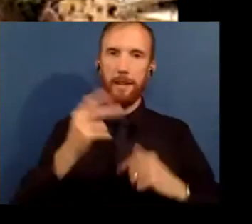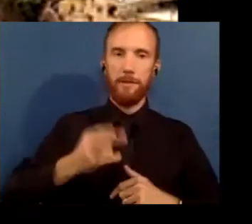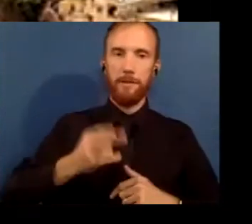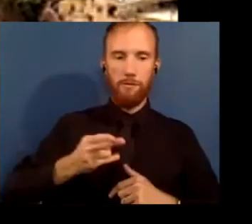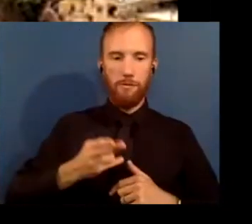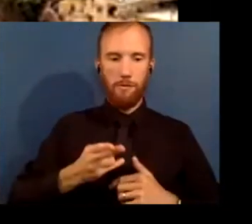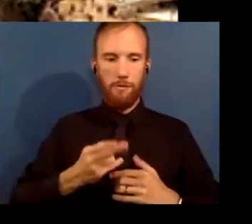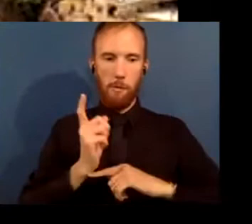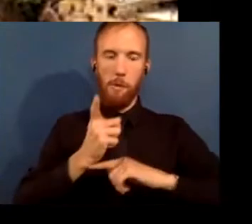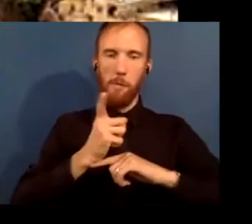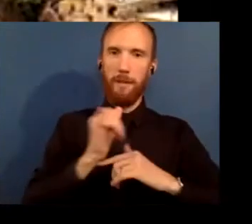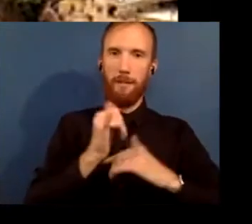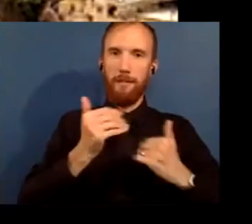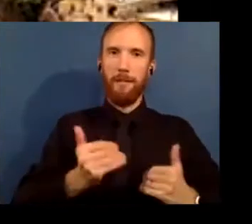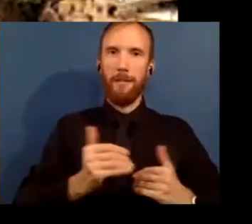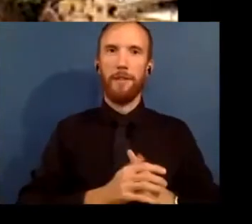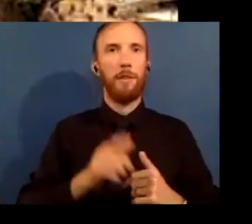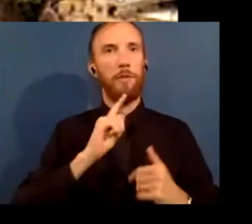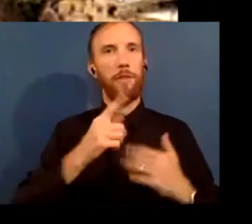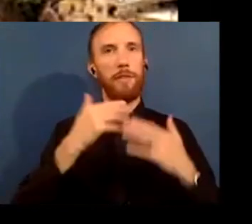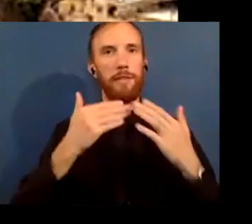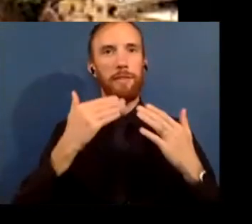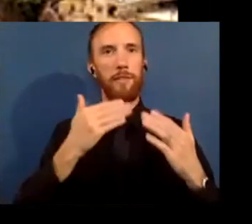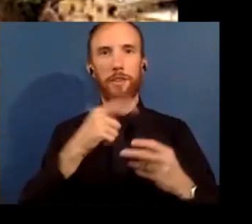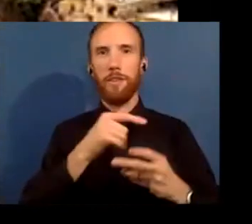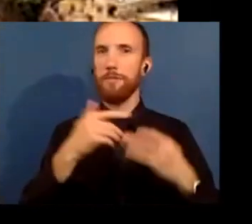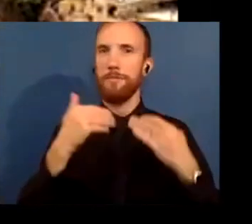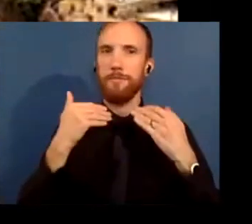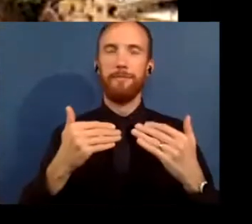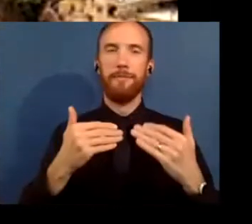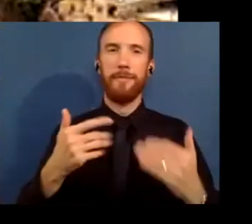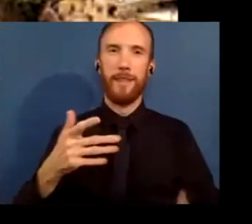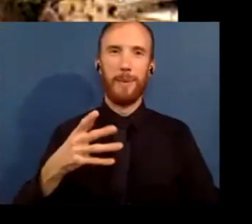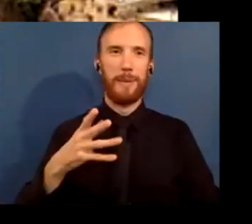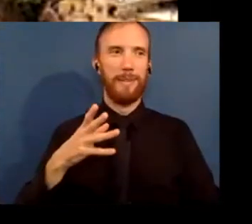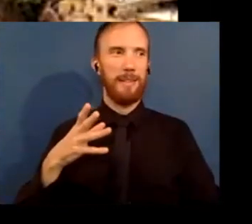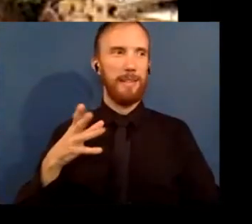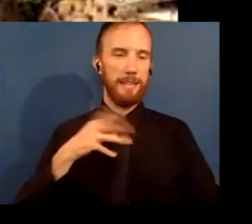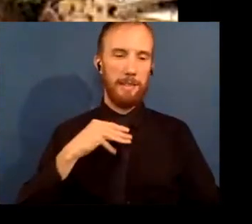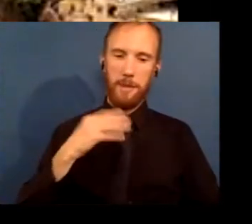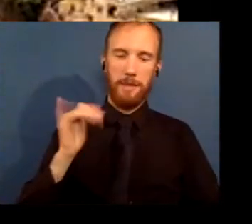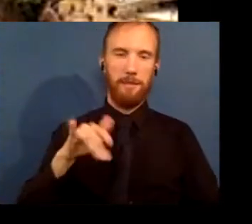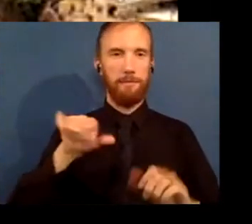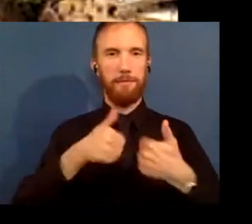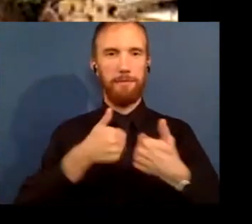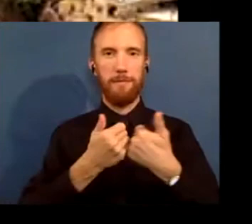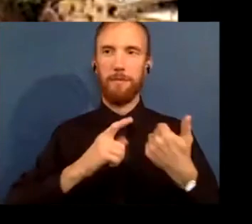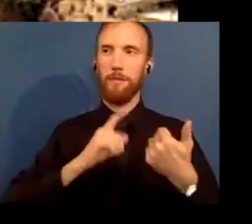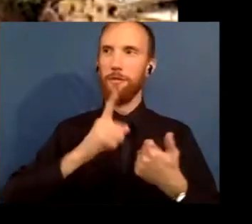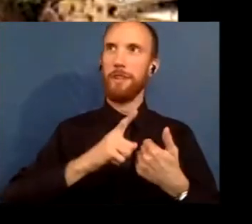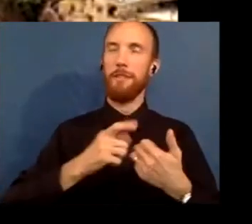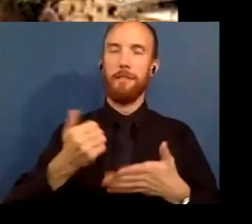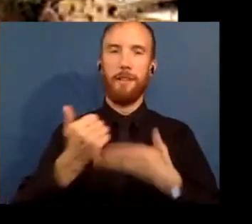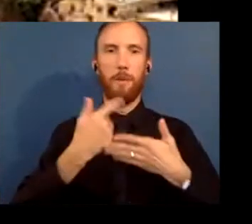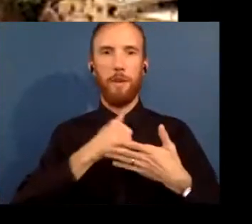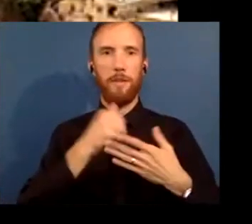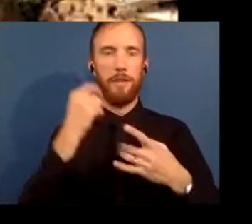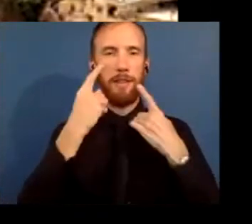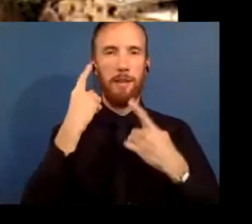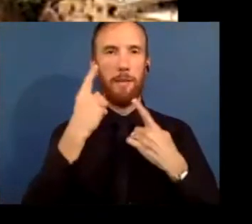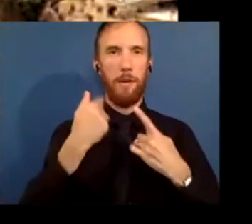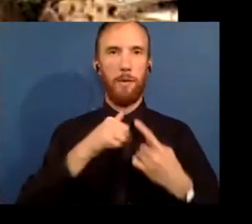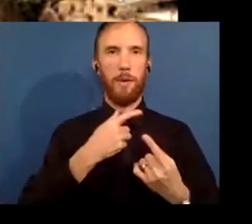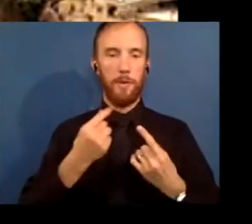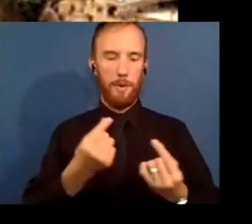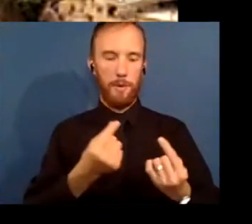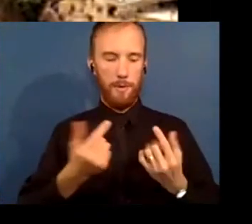you took that call and really thought and helped us think about what we're trying to do at